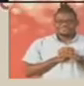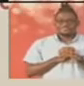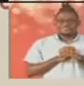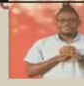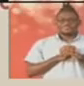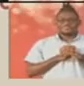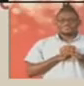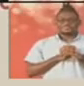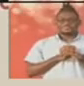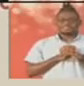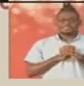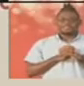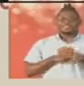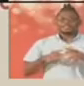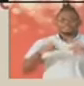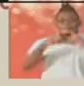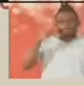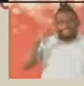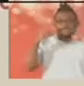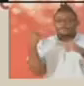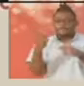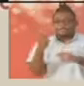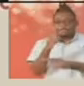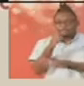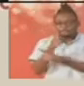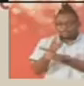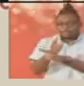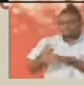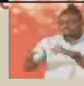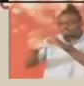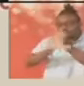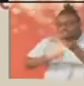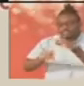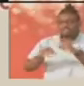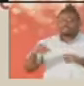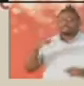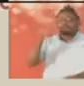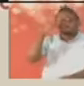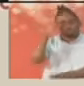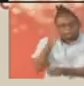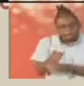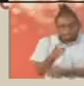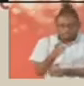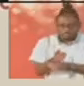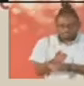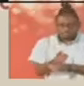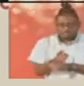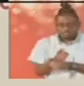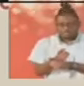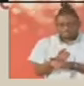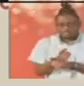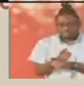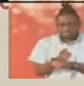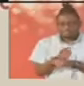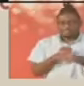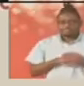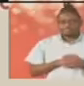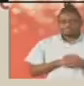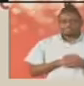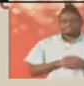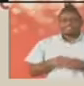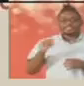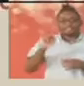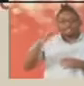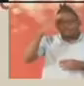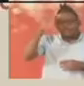Masks only protect you if you wear them well. I know you've heard it before, but I need to say it again because the not wearing the mask did contribute to the cases within